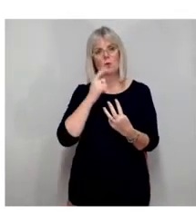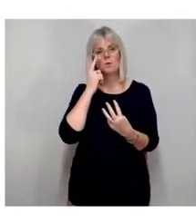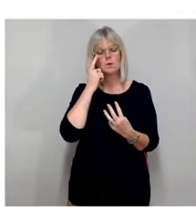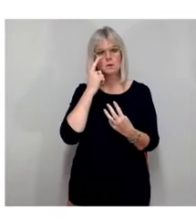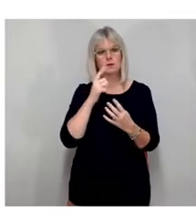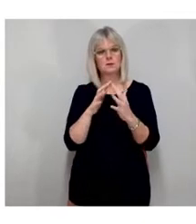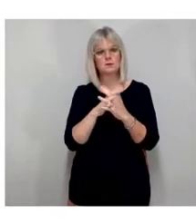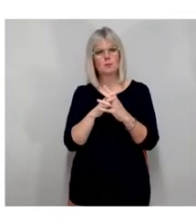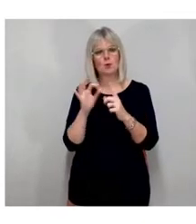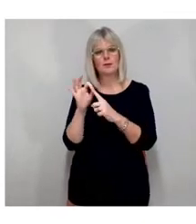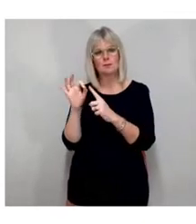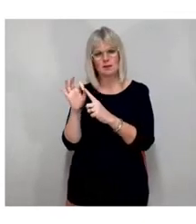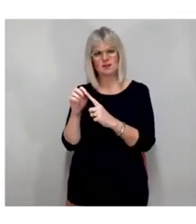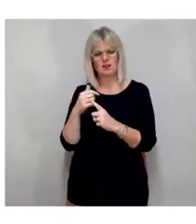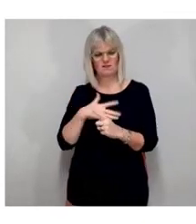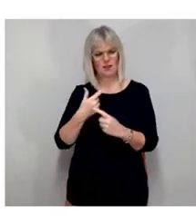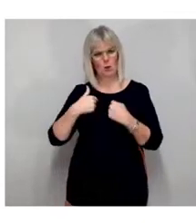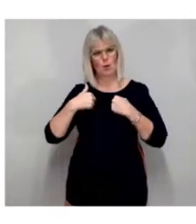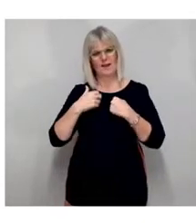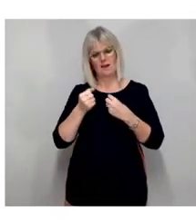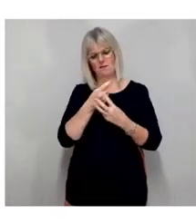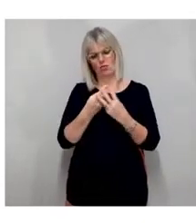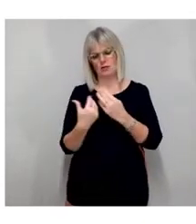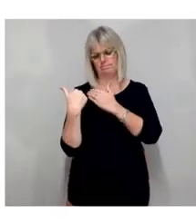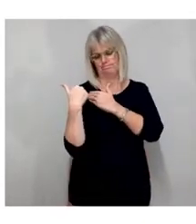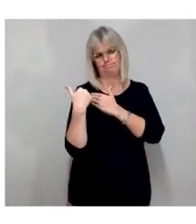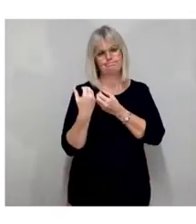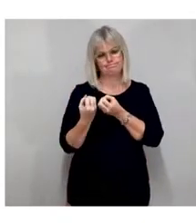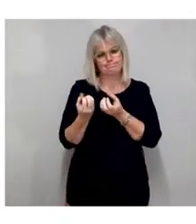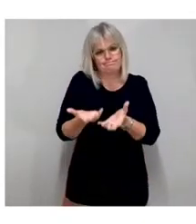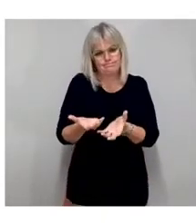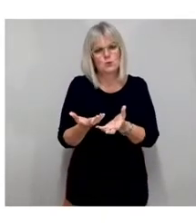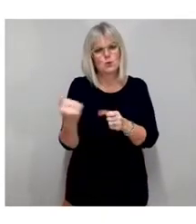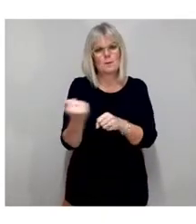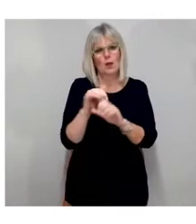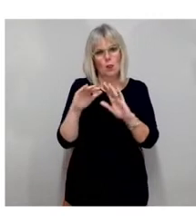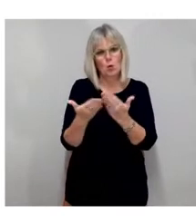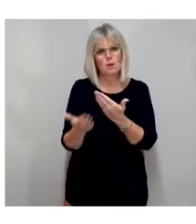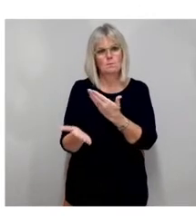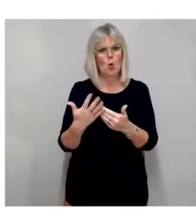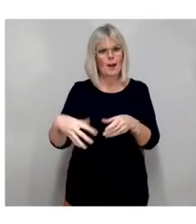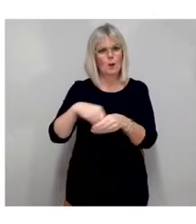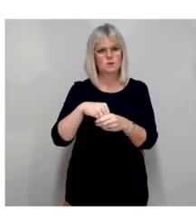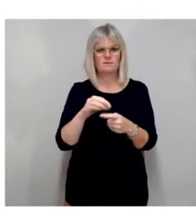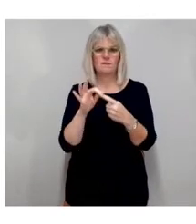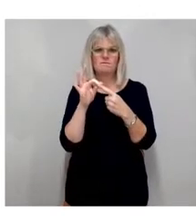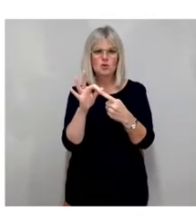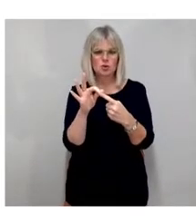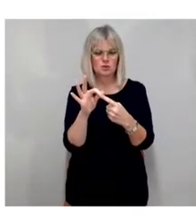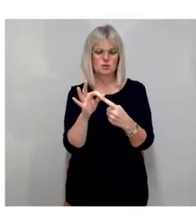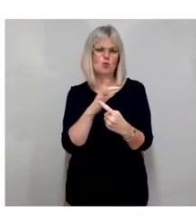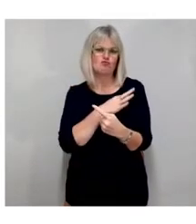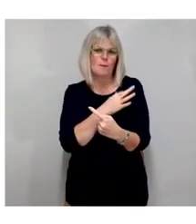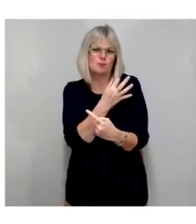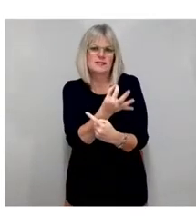can play in making the world a more inclusive place. I think the first is about representation, the people that work for us. I mean, I